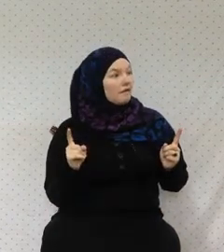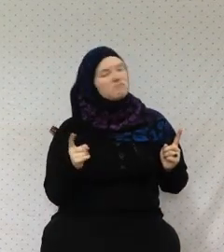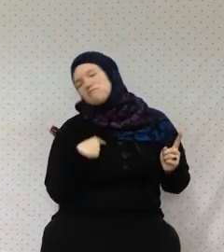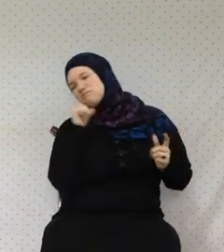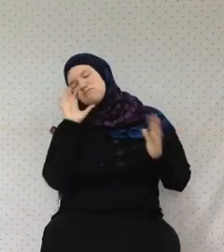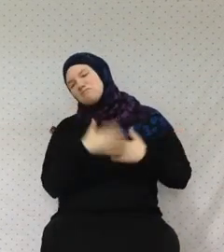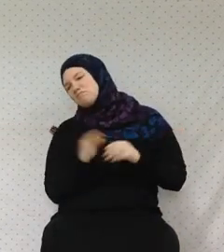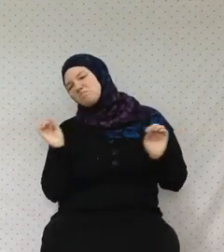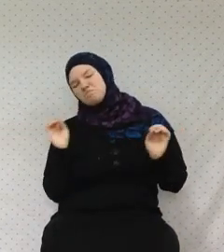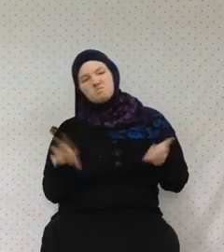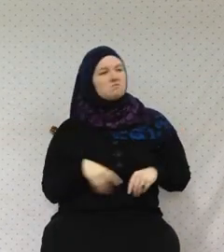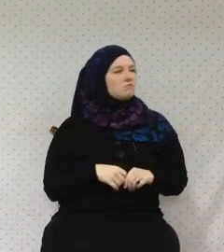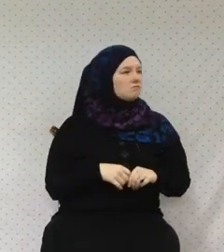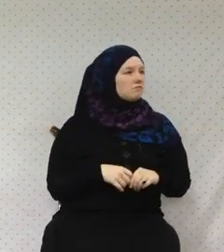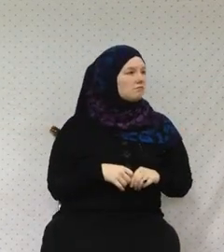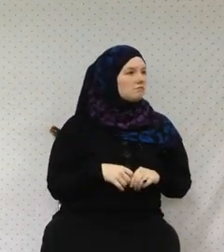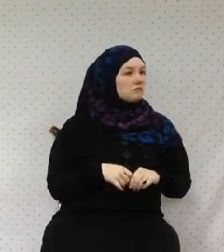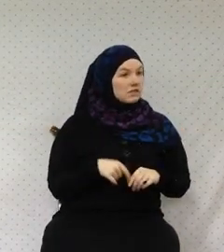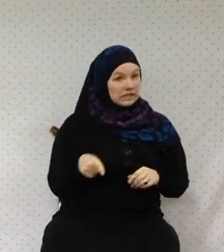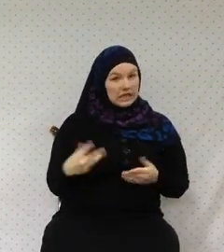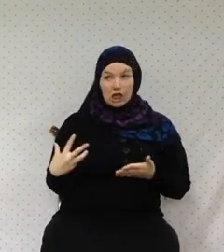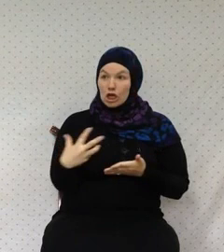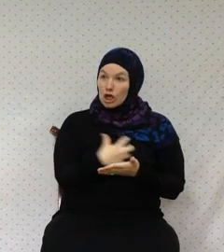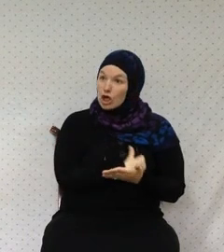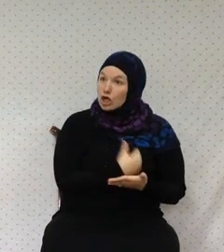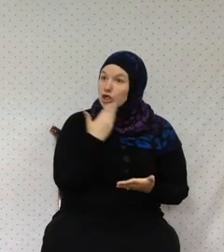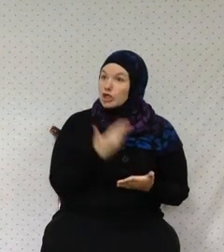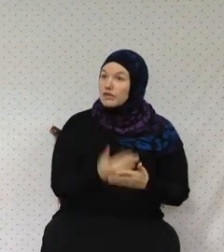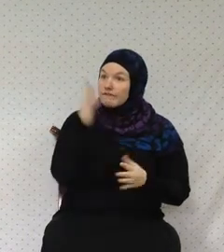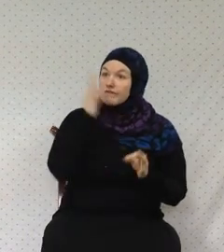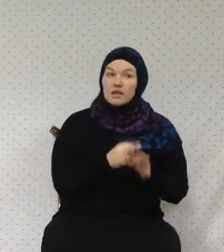I don't pray. Did he earn anything good in his